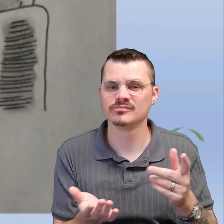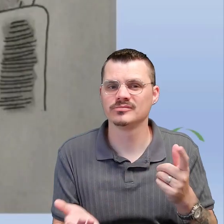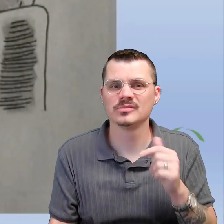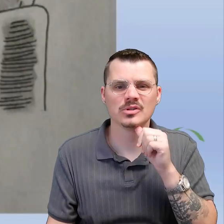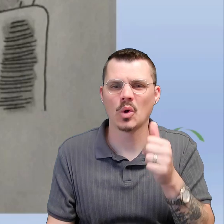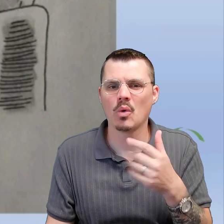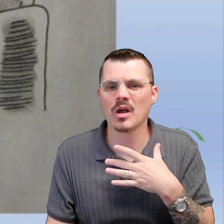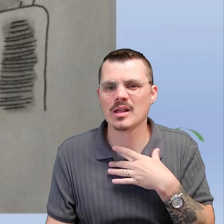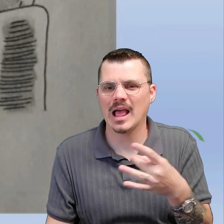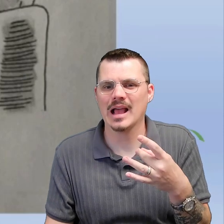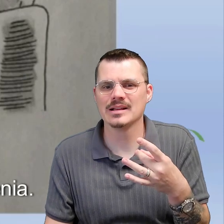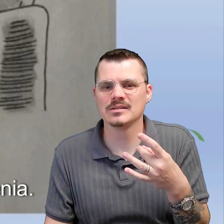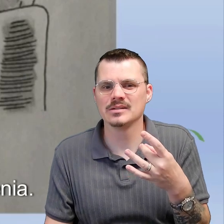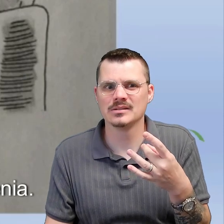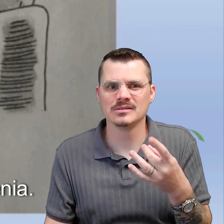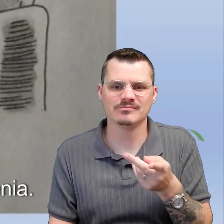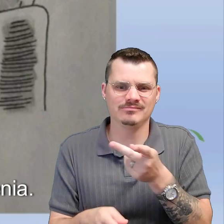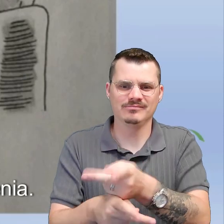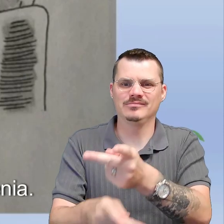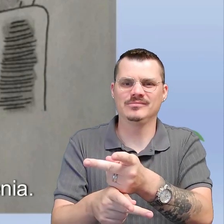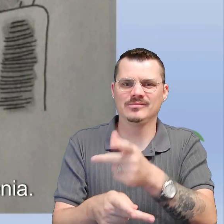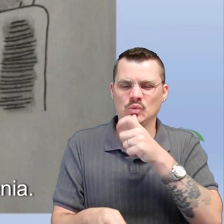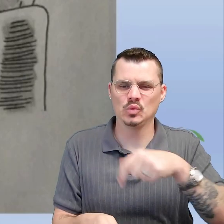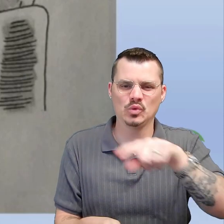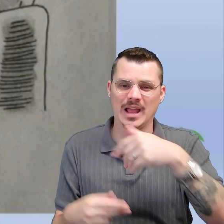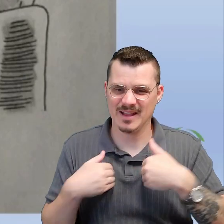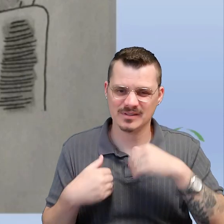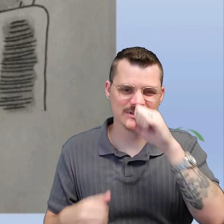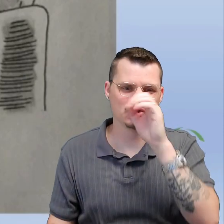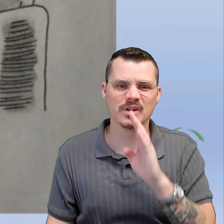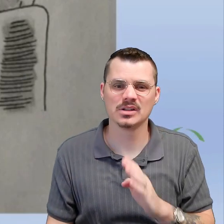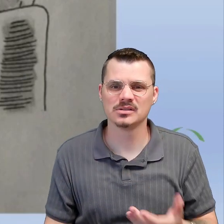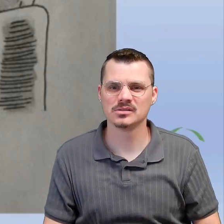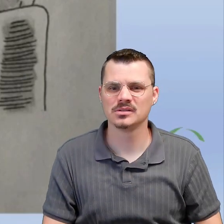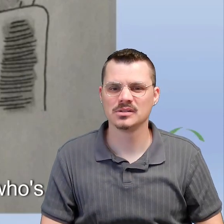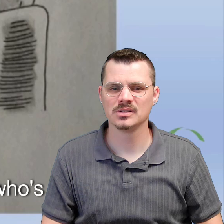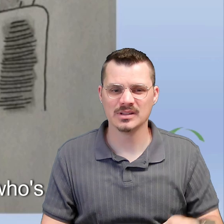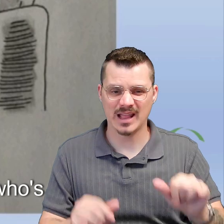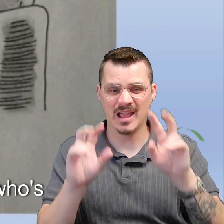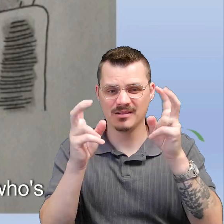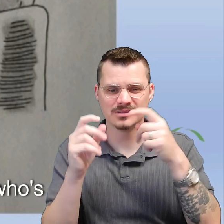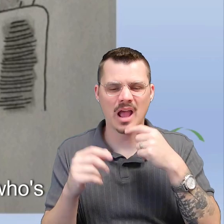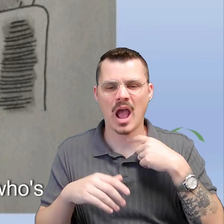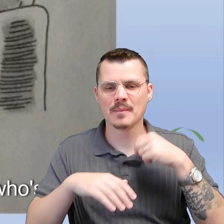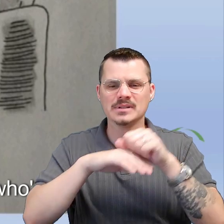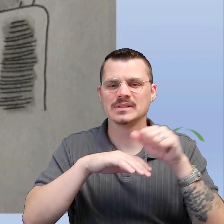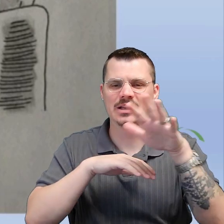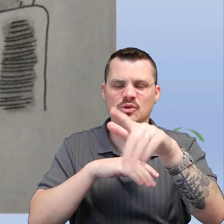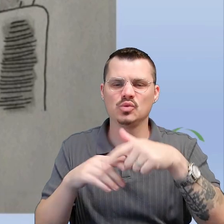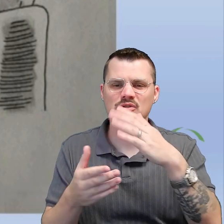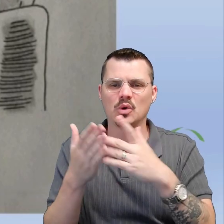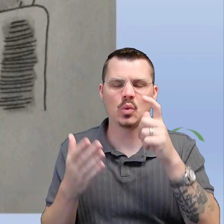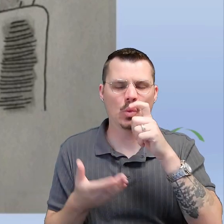they don't like giving care to people with schizophrenia. It says, I'm sending you to somebody who's